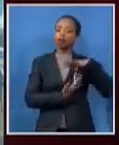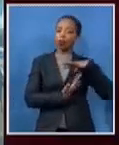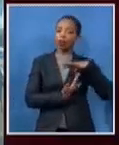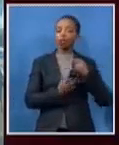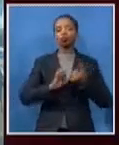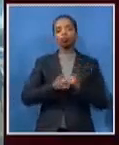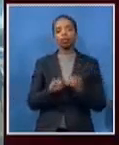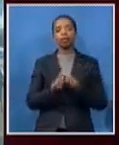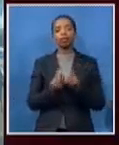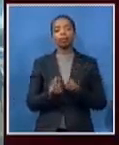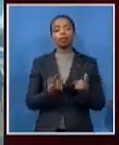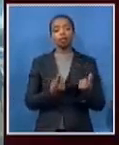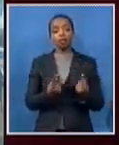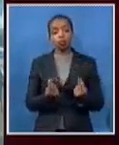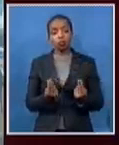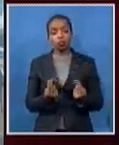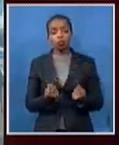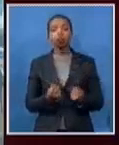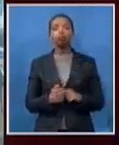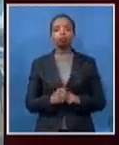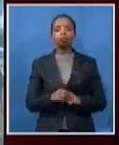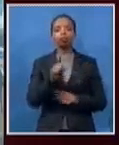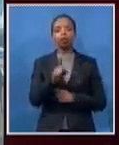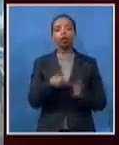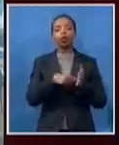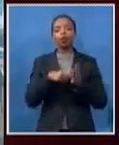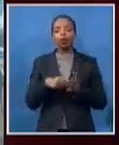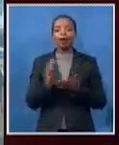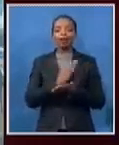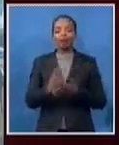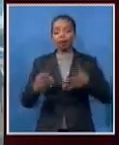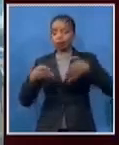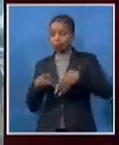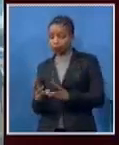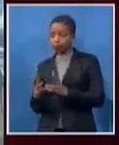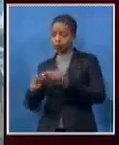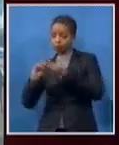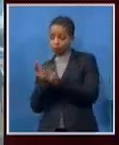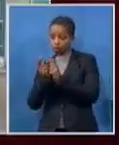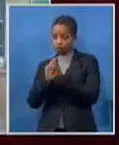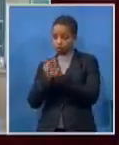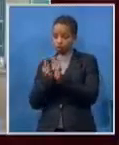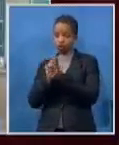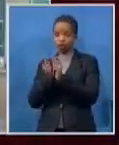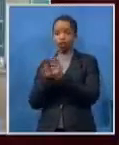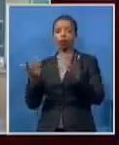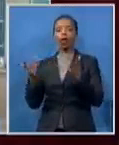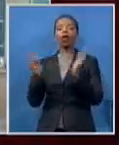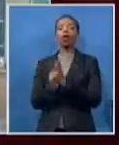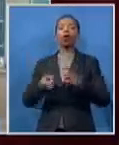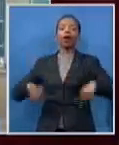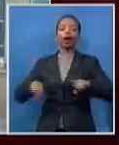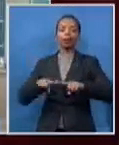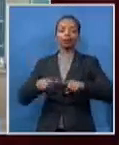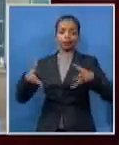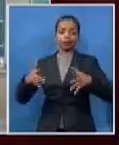reform, not all that much, but some reform in our labor laws. Of course, there are young people, and the numbers